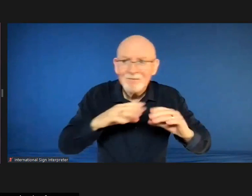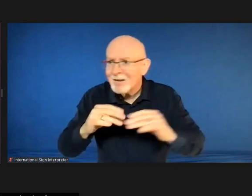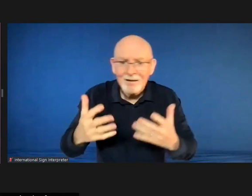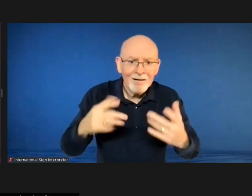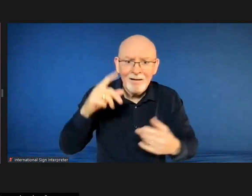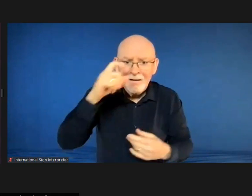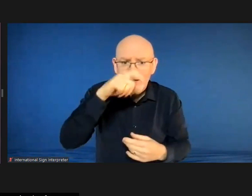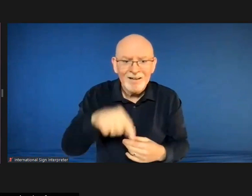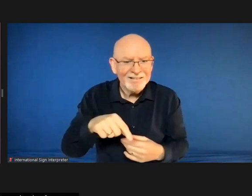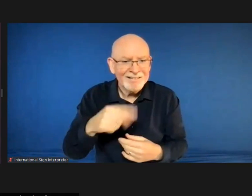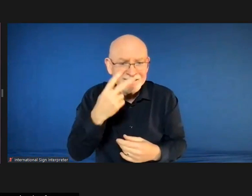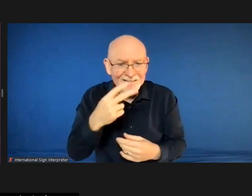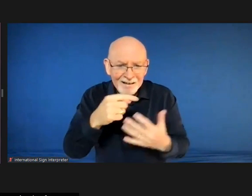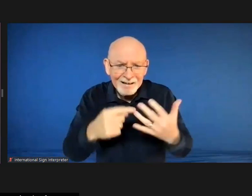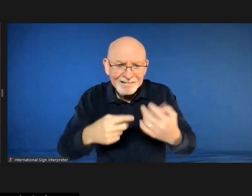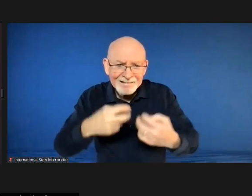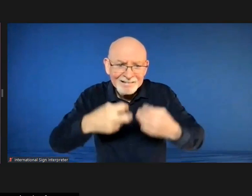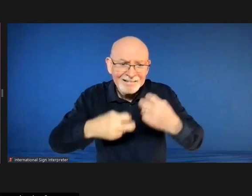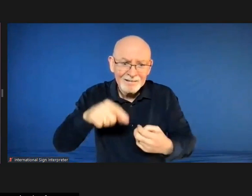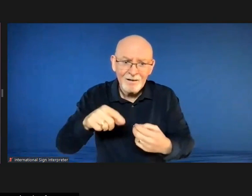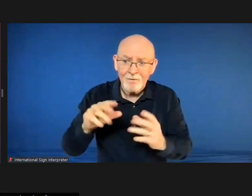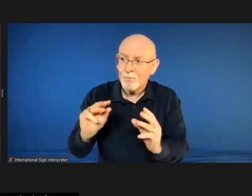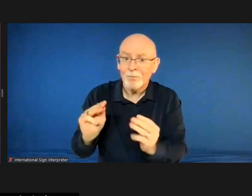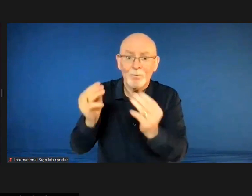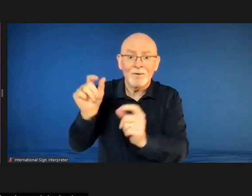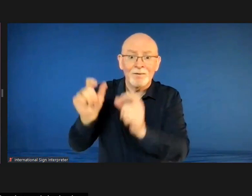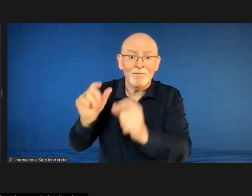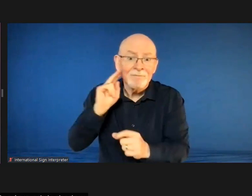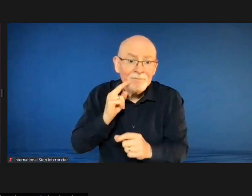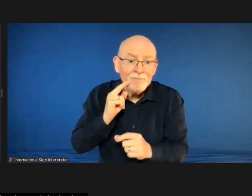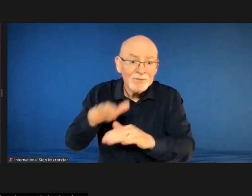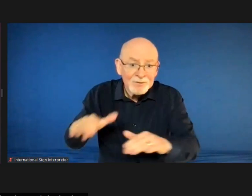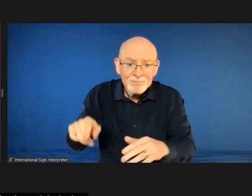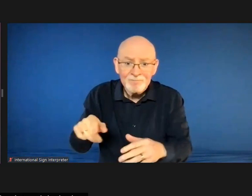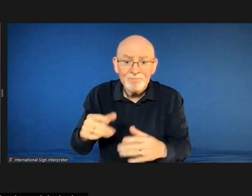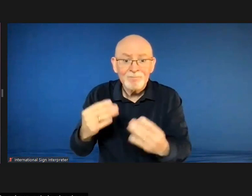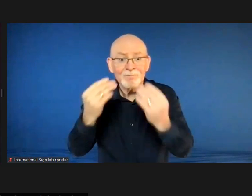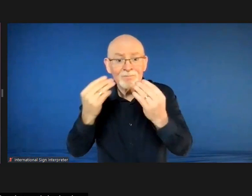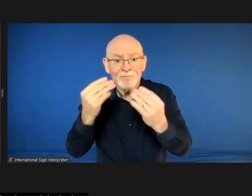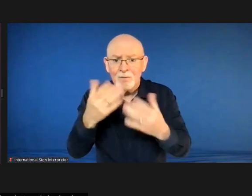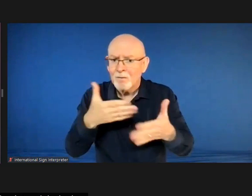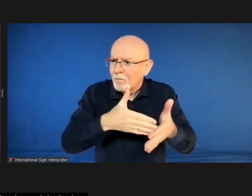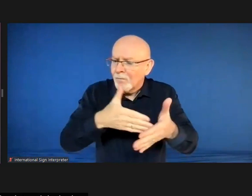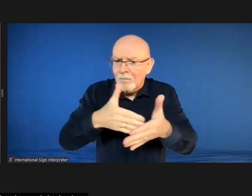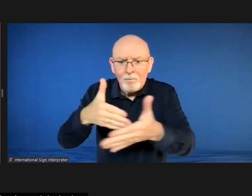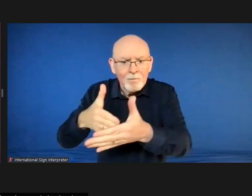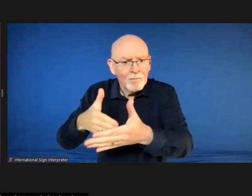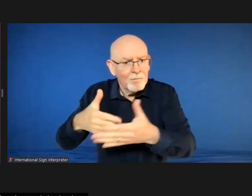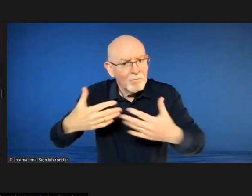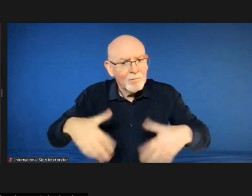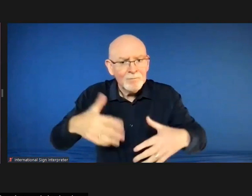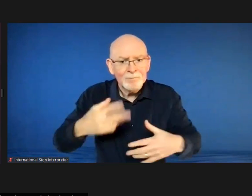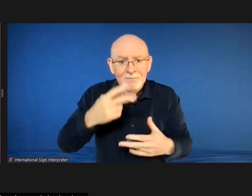to get practical skills for work and employment, and to start their own businesses so that they're able to provide for their own family and